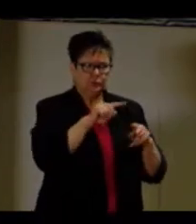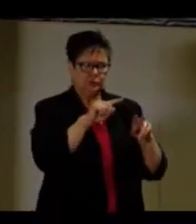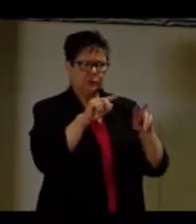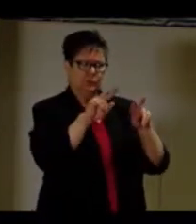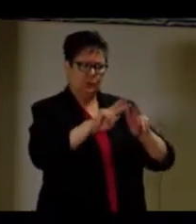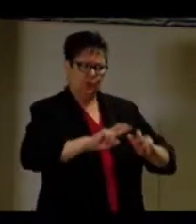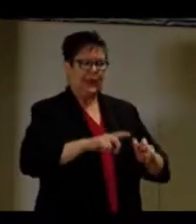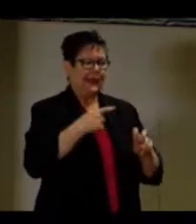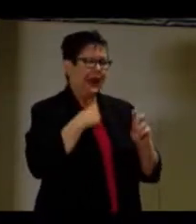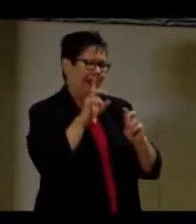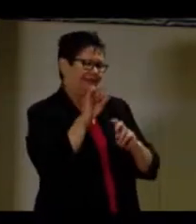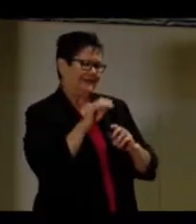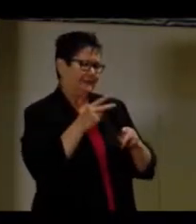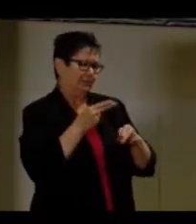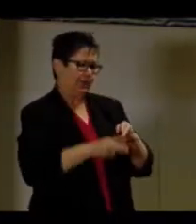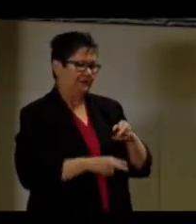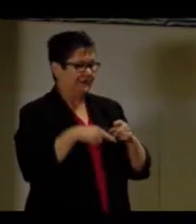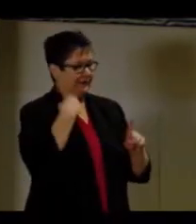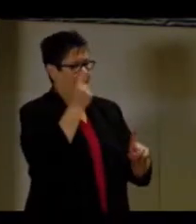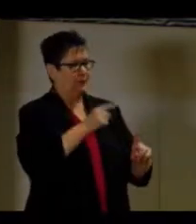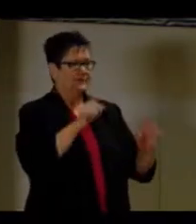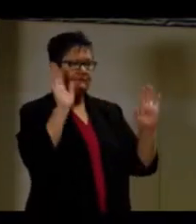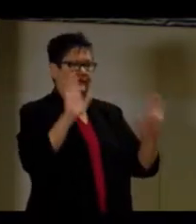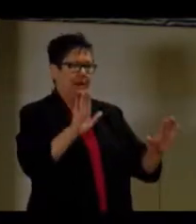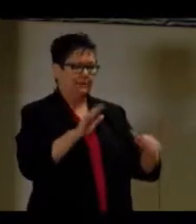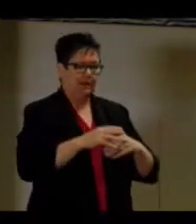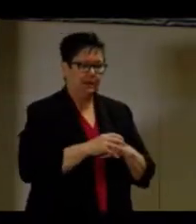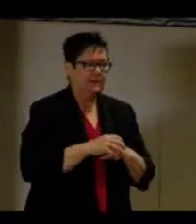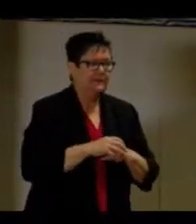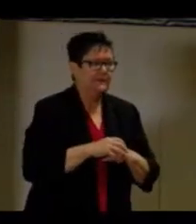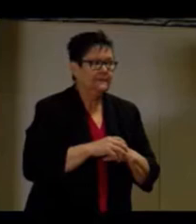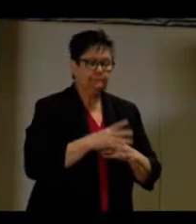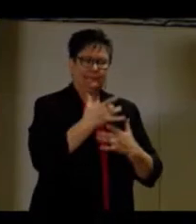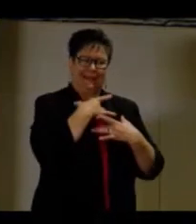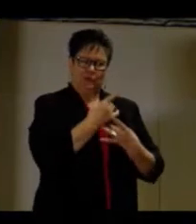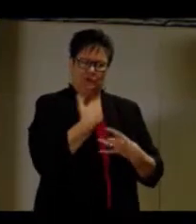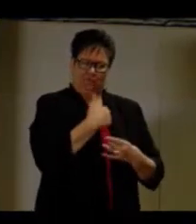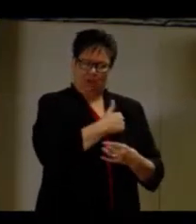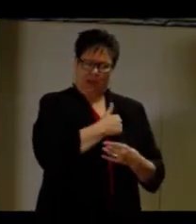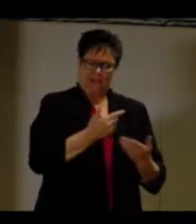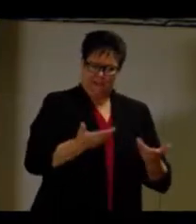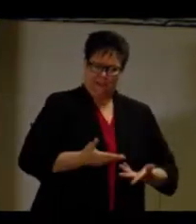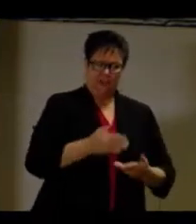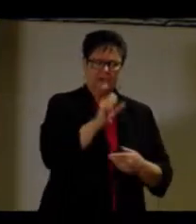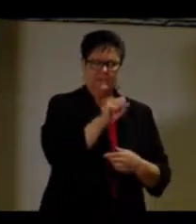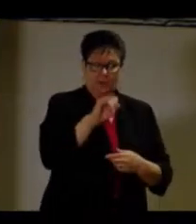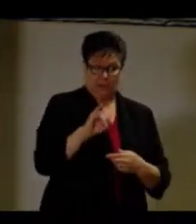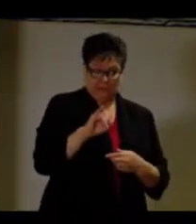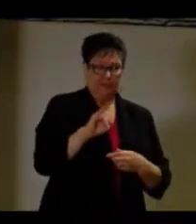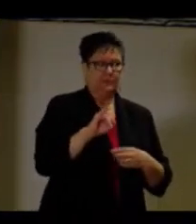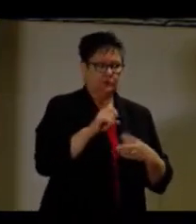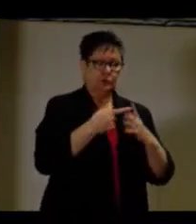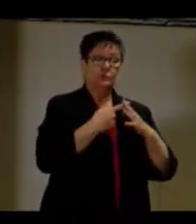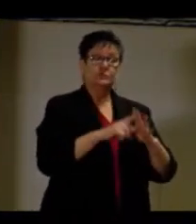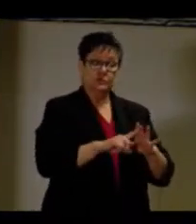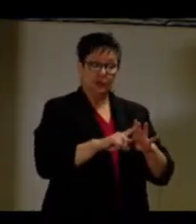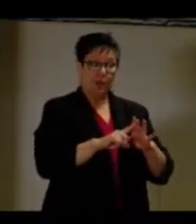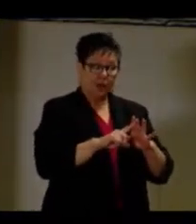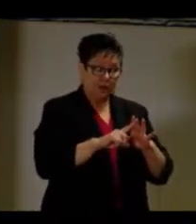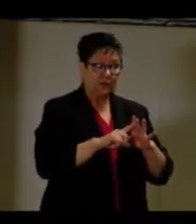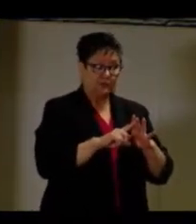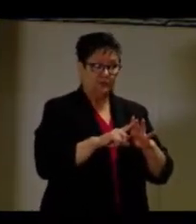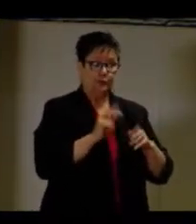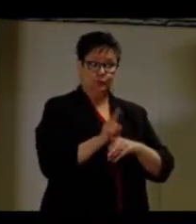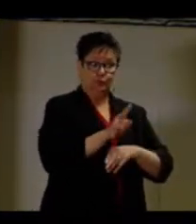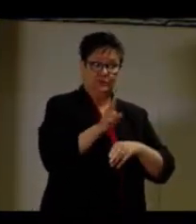reviewed it briefly, and it looks quite phenomenal. It'd be interesting for us here at the Smithsonian to start actually putting into